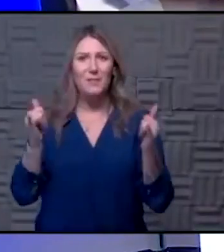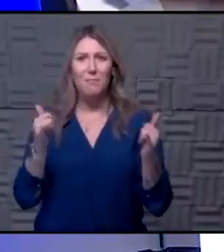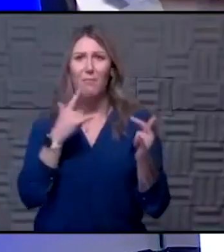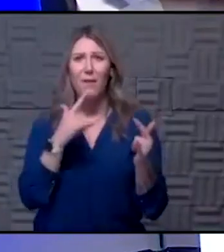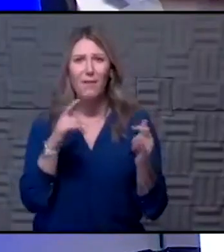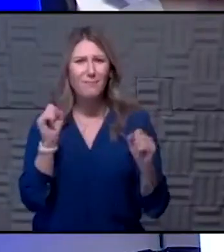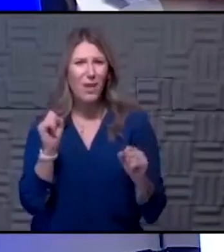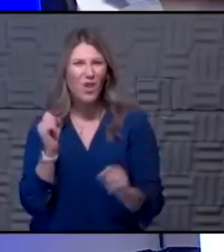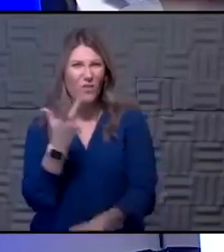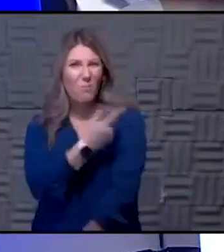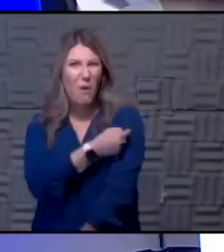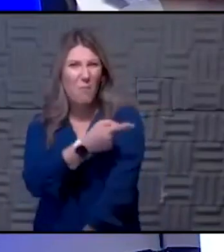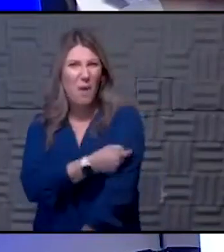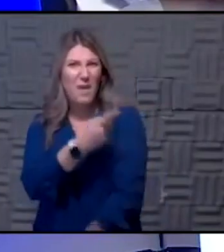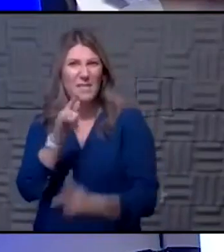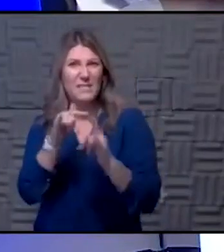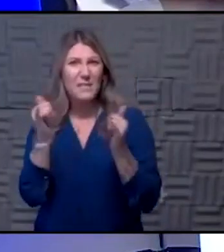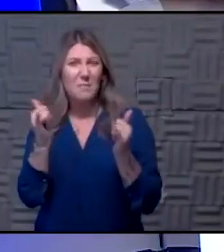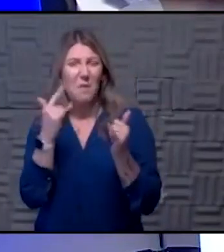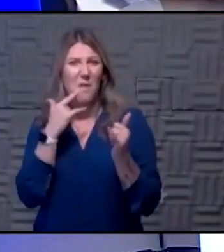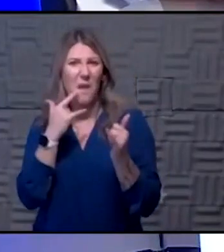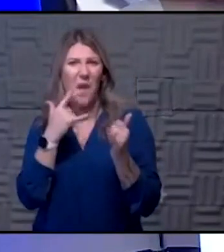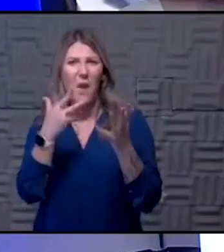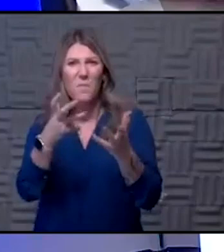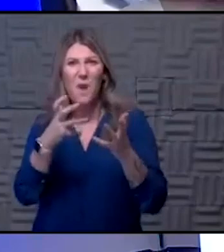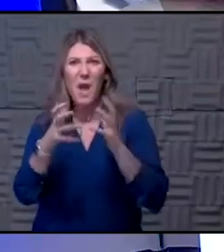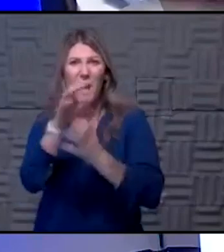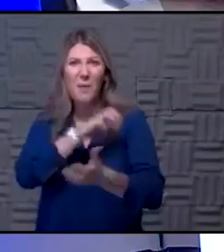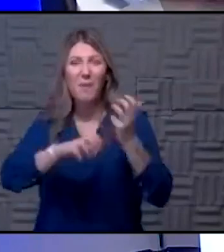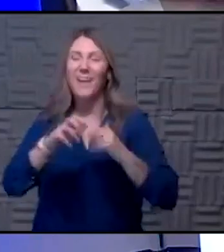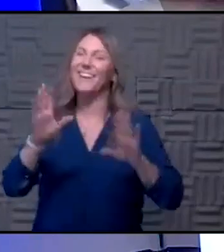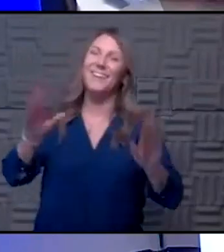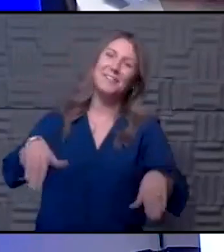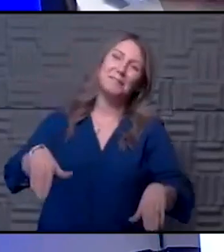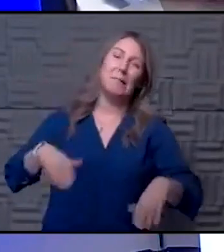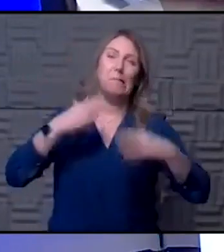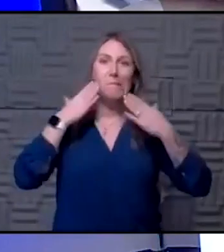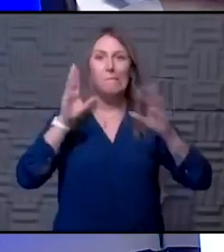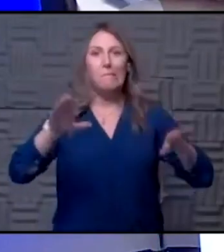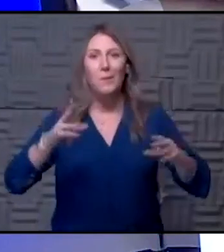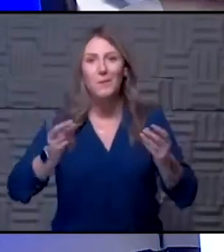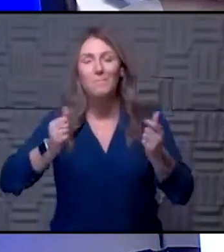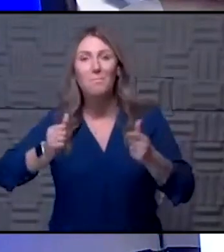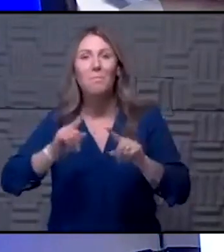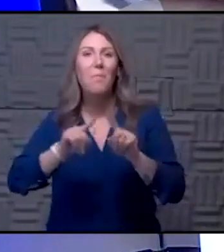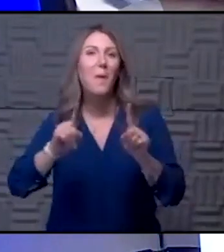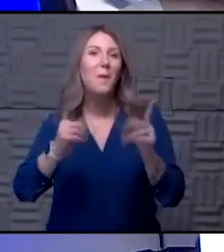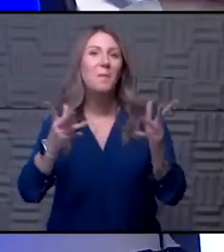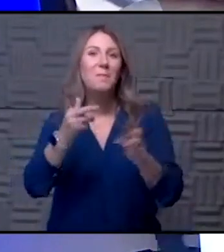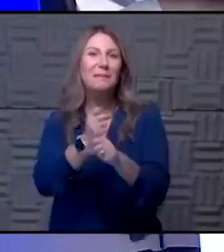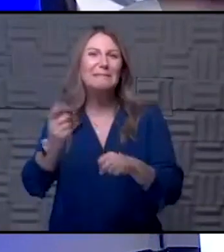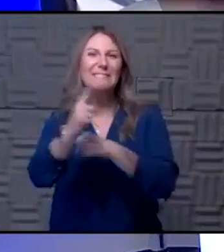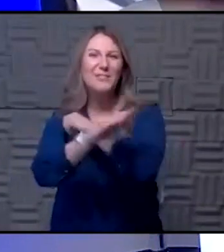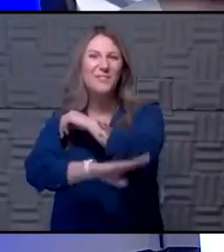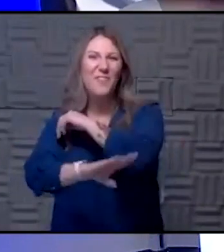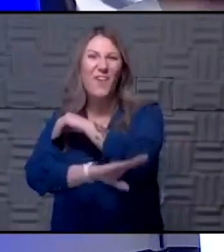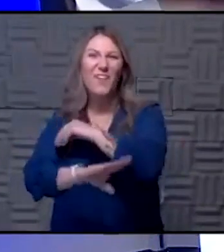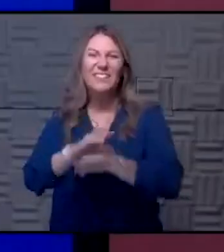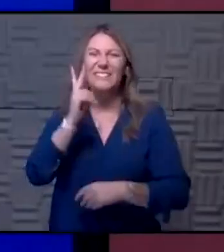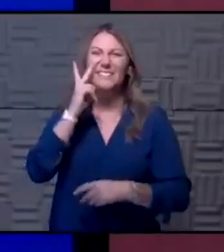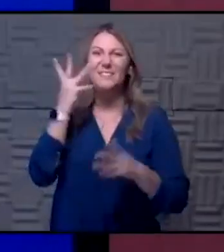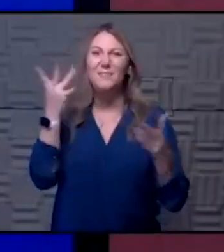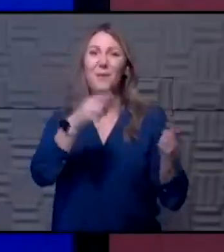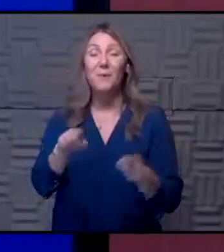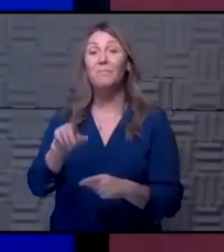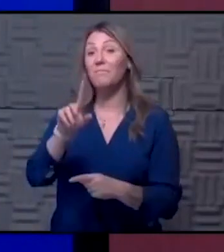same arm at the same time? I want these vaccines combined. Oh, well, hopefully. I don't know if we'll get there or not right away. Right. But yeah, maybe next fall. We'll see what it brings. All right.